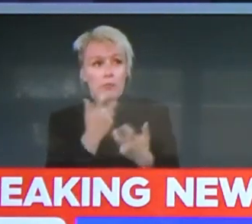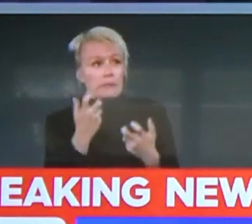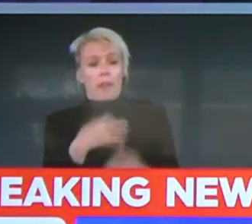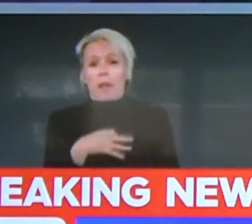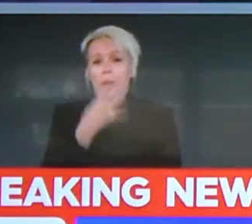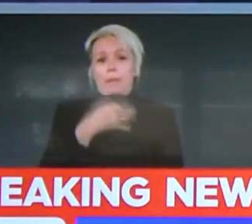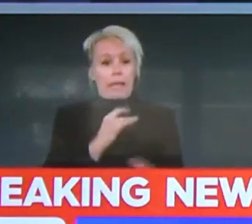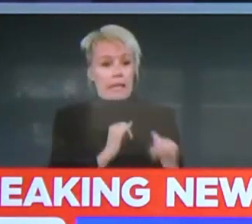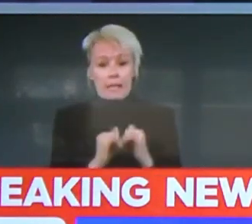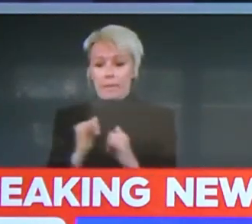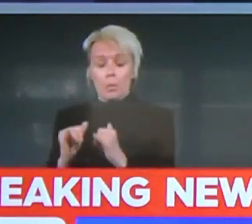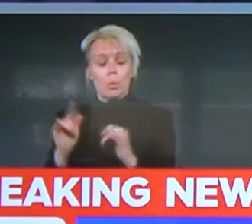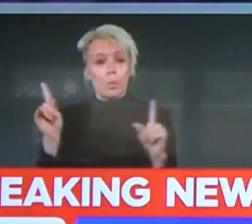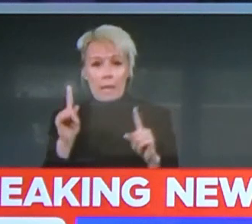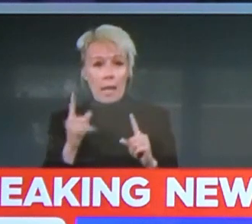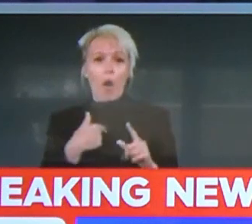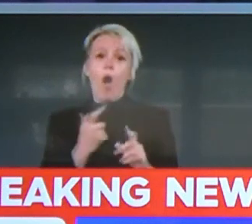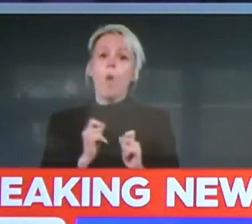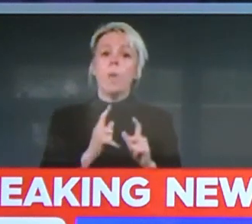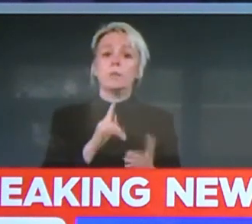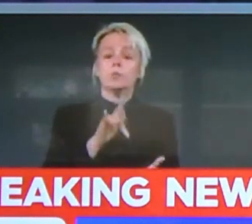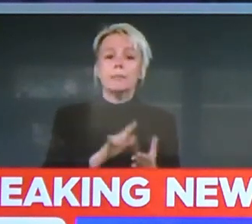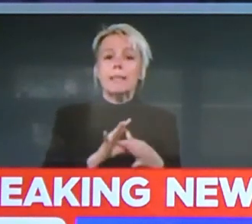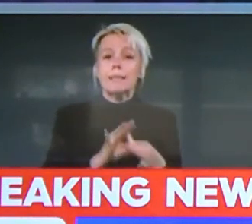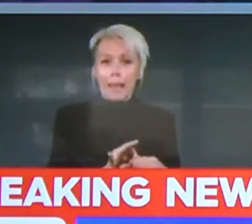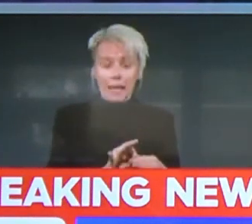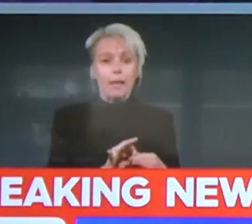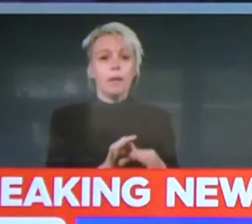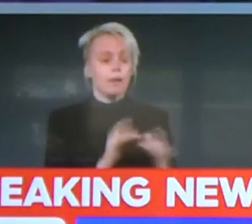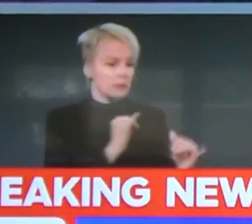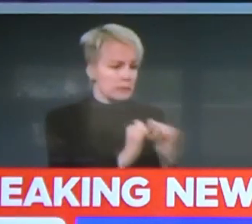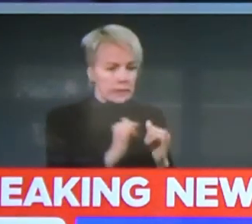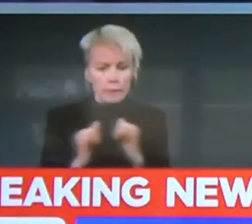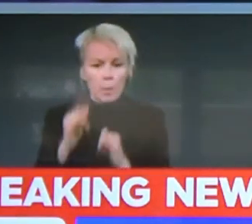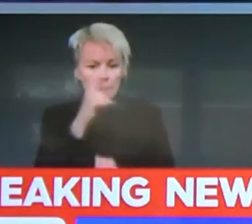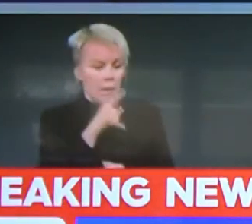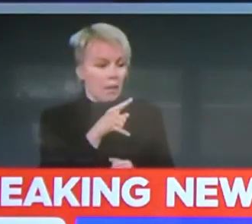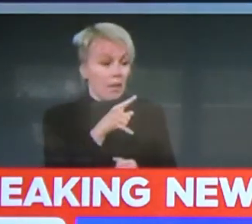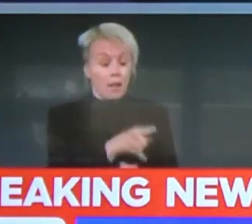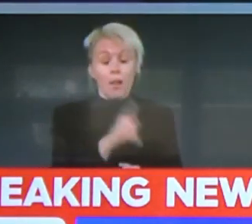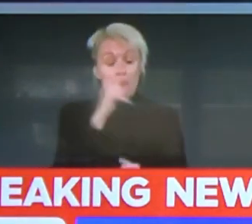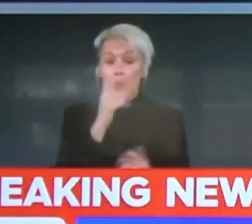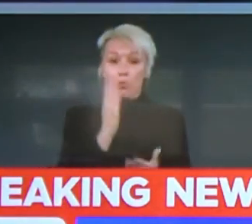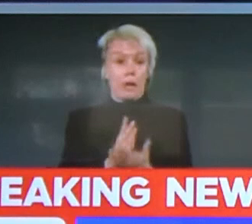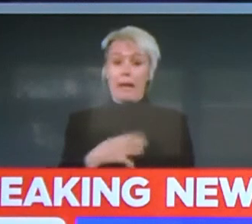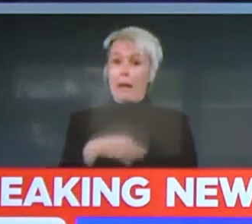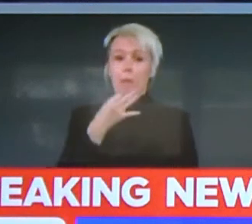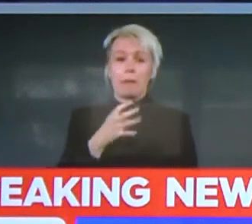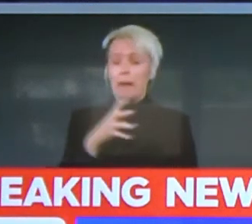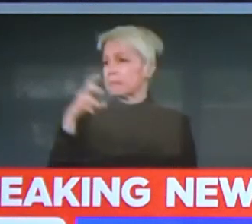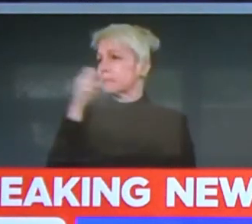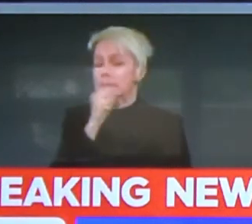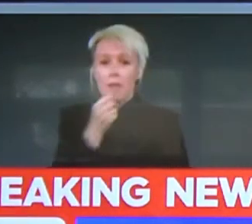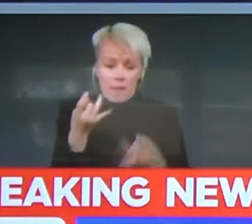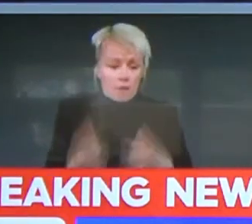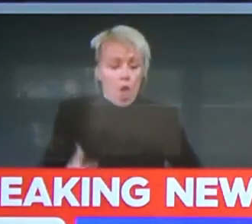people at Centrelink who were trying all night with children who aren't at school, they've lost their jobs, they don't know how they're going